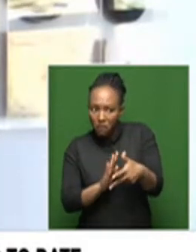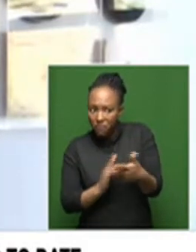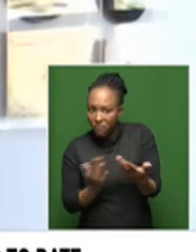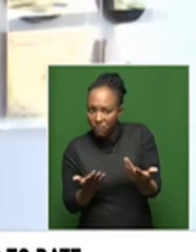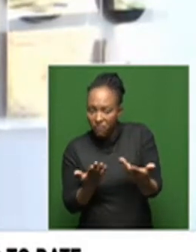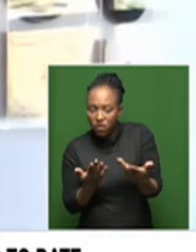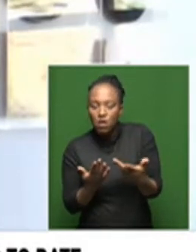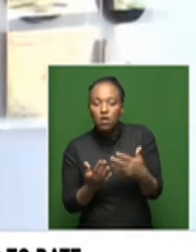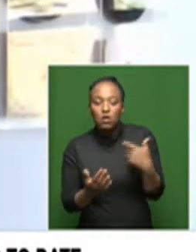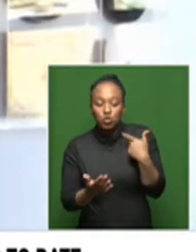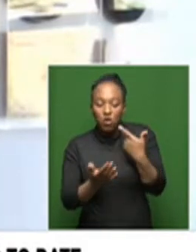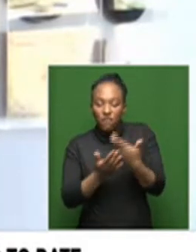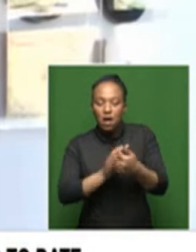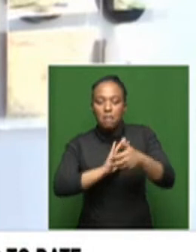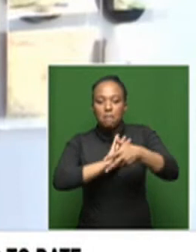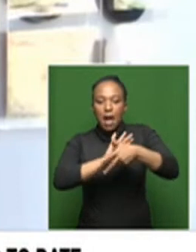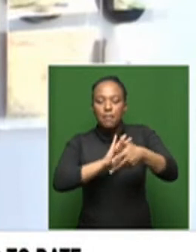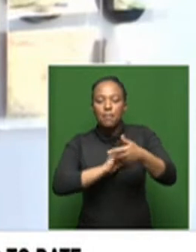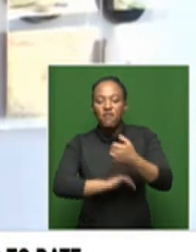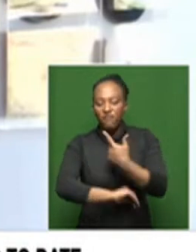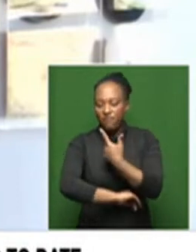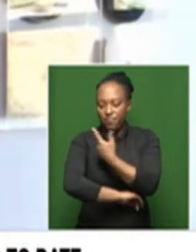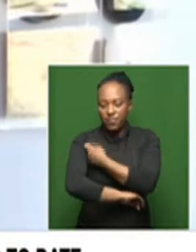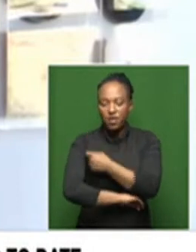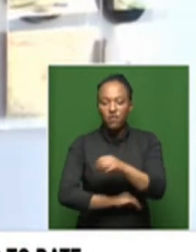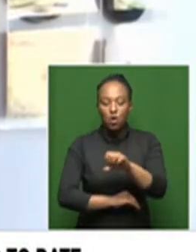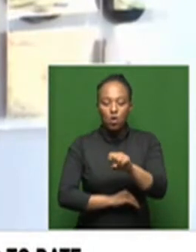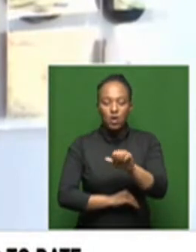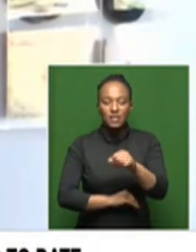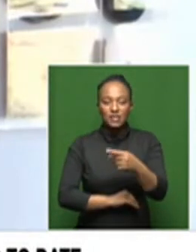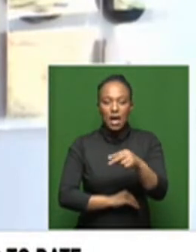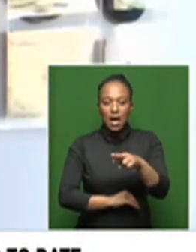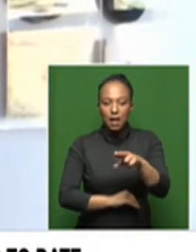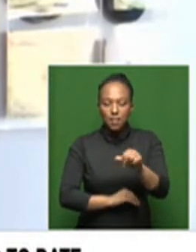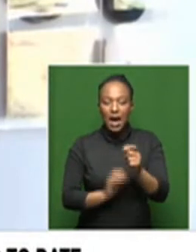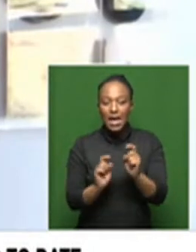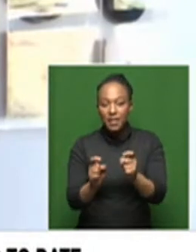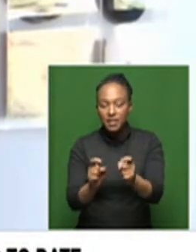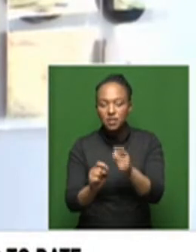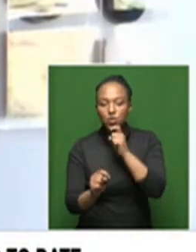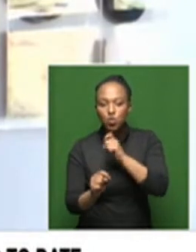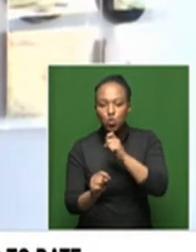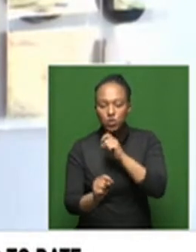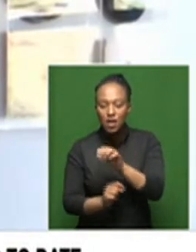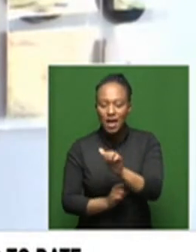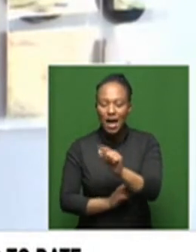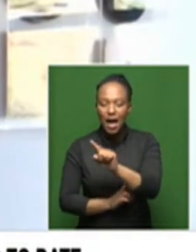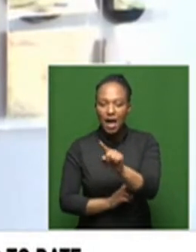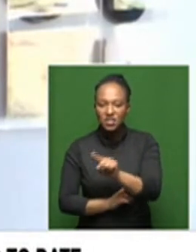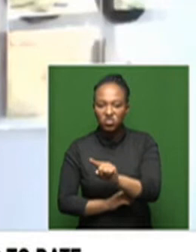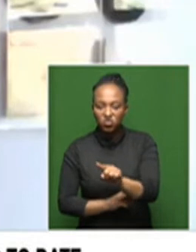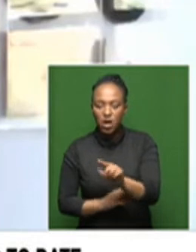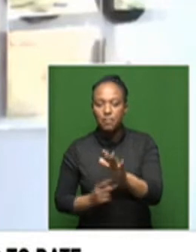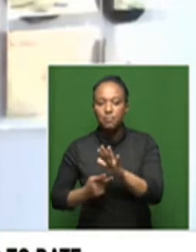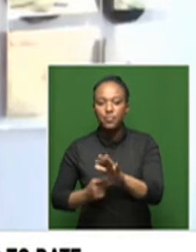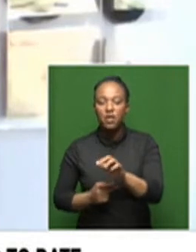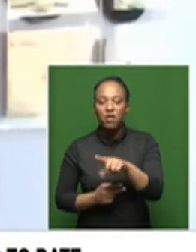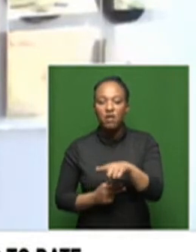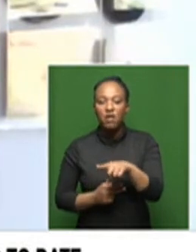have been approved by SAPRA for emergency use is AstraZeneca, Pfizer, and